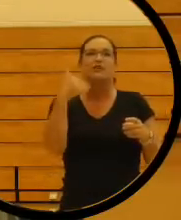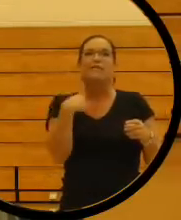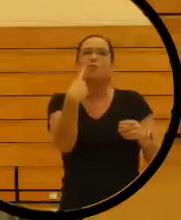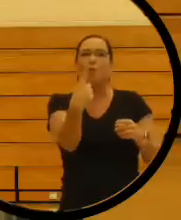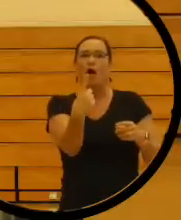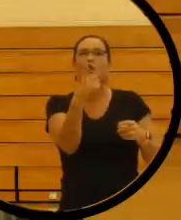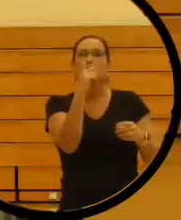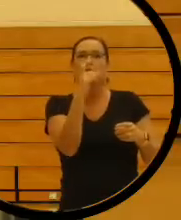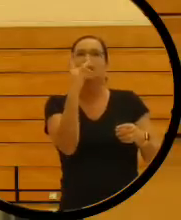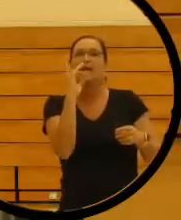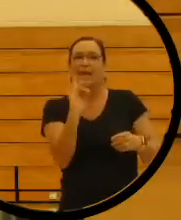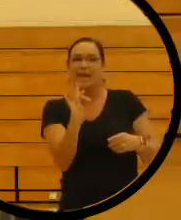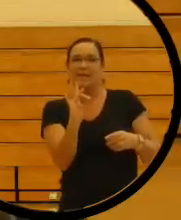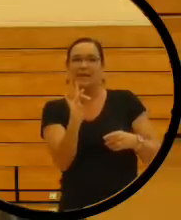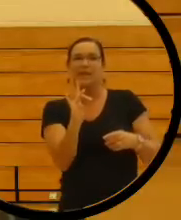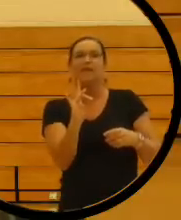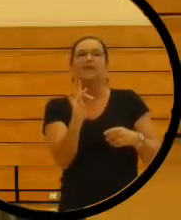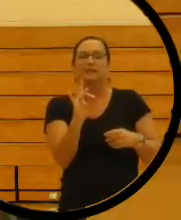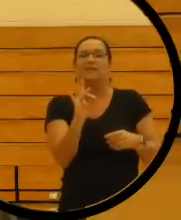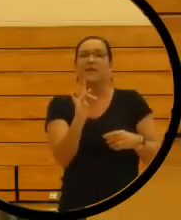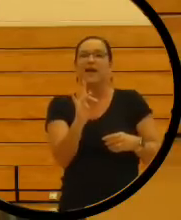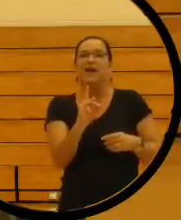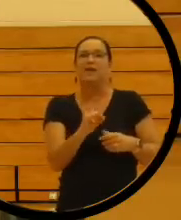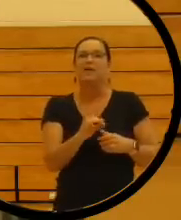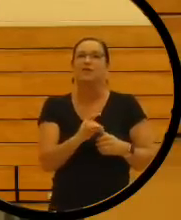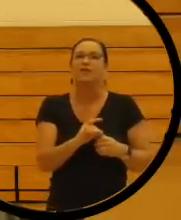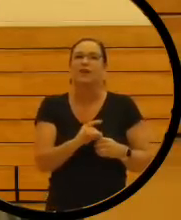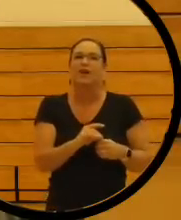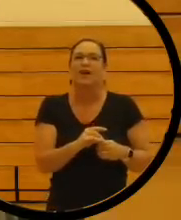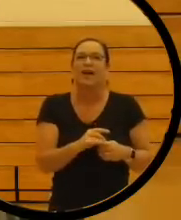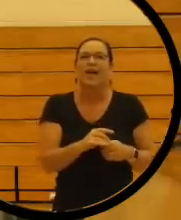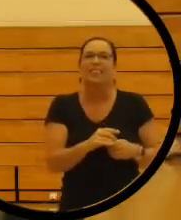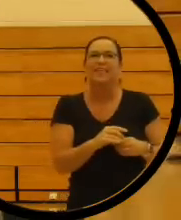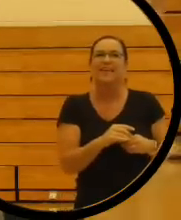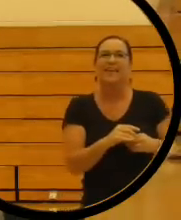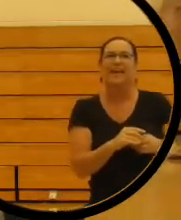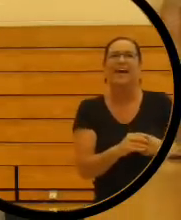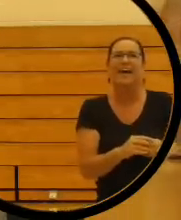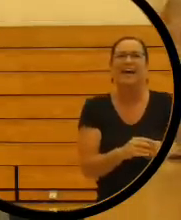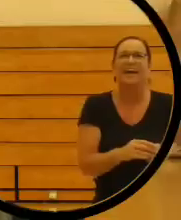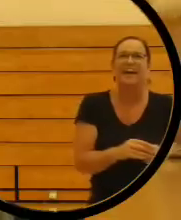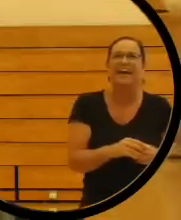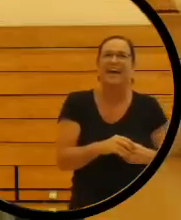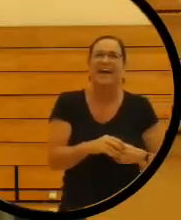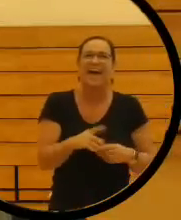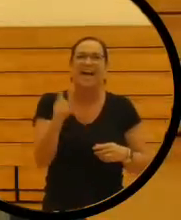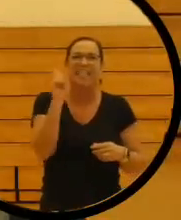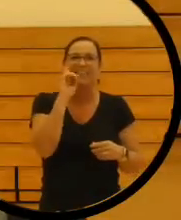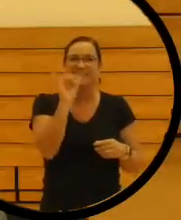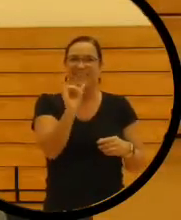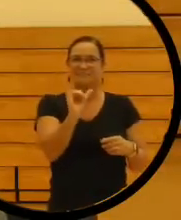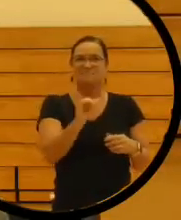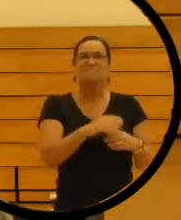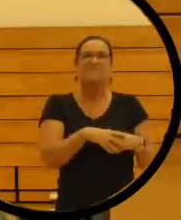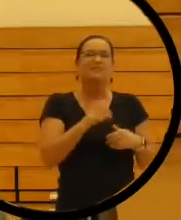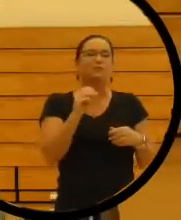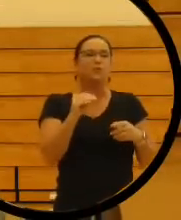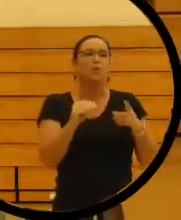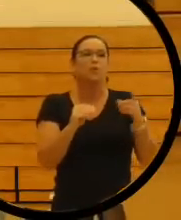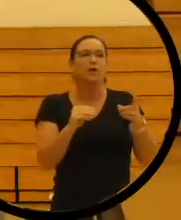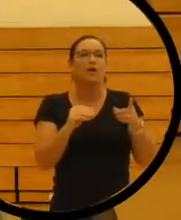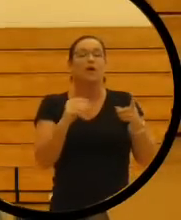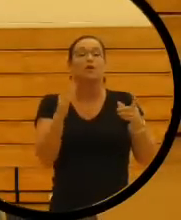what would be the response? To evacuate schools? To evacuate schools or kids at school. So I know that DOE has, and each school